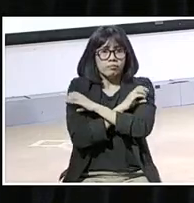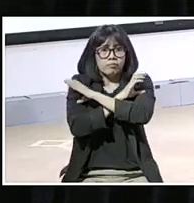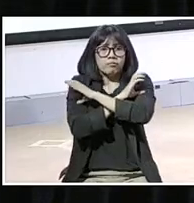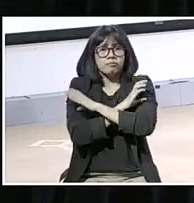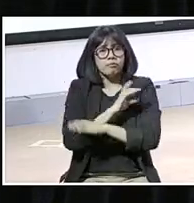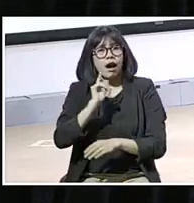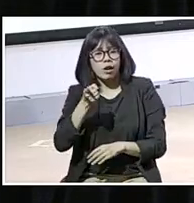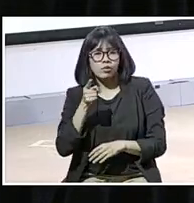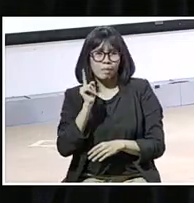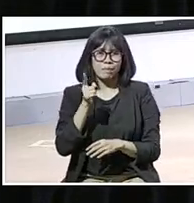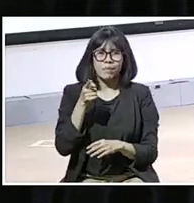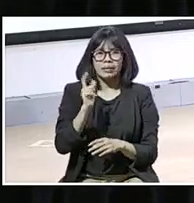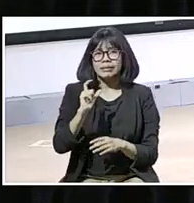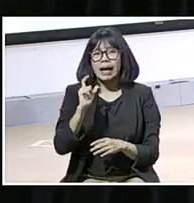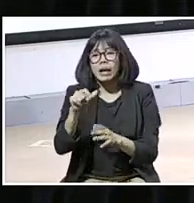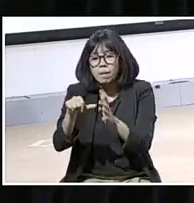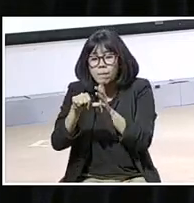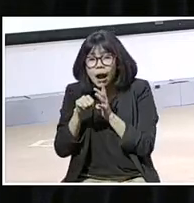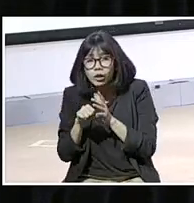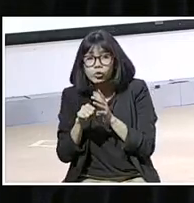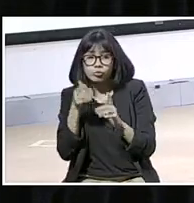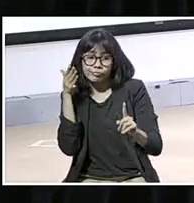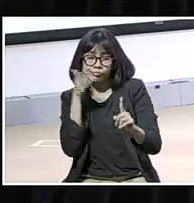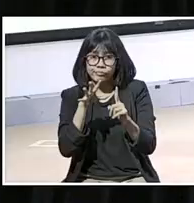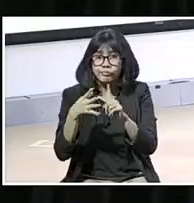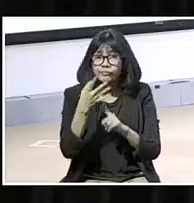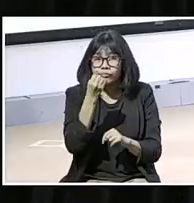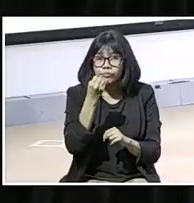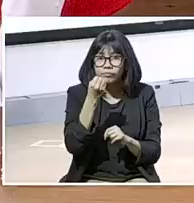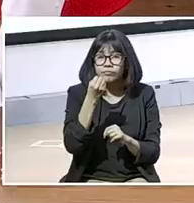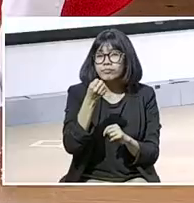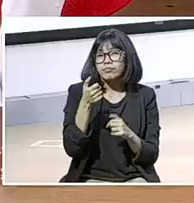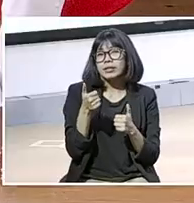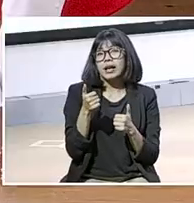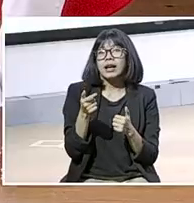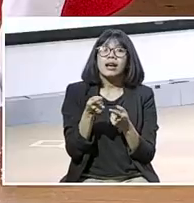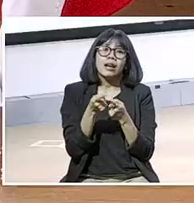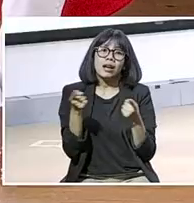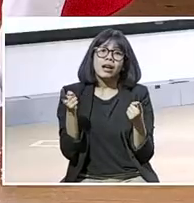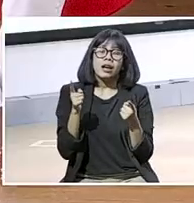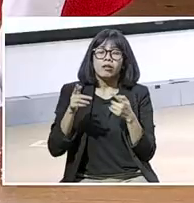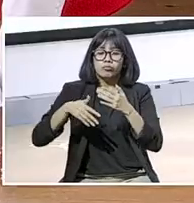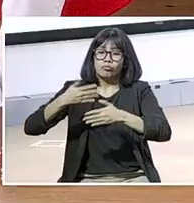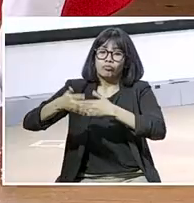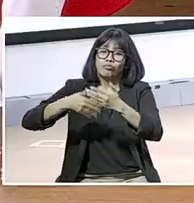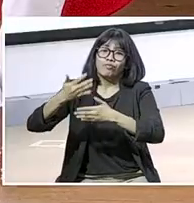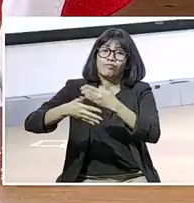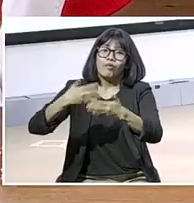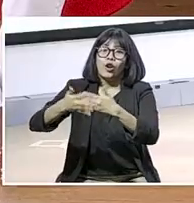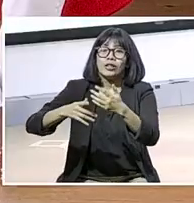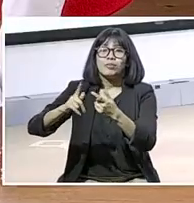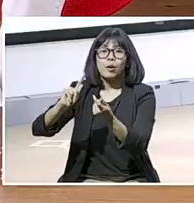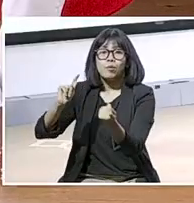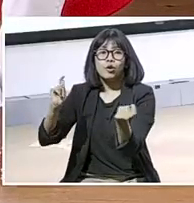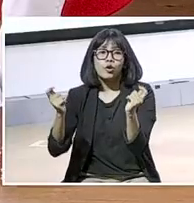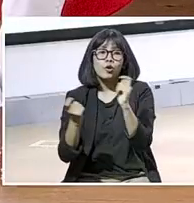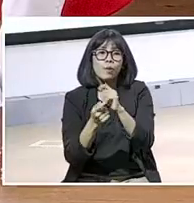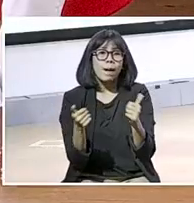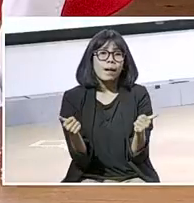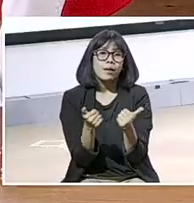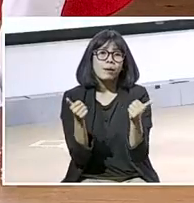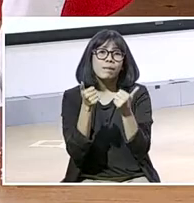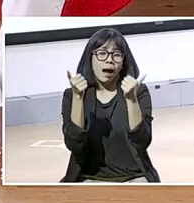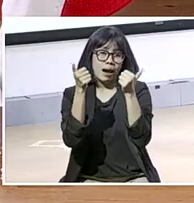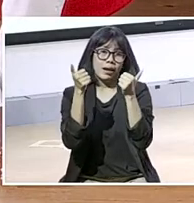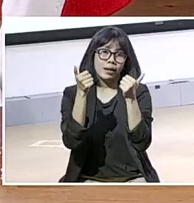because it's your goal. Because as we always say, if it was easy, anybody would do it. So you're going to have adversity. But you have to be resolute, and you have to fight through